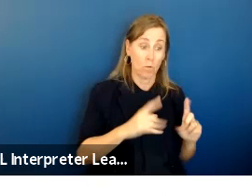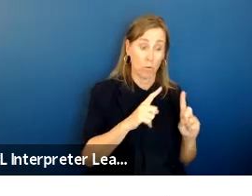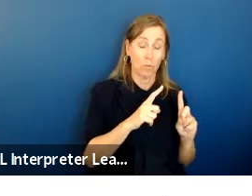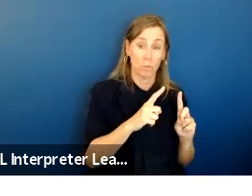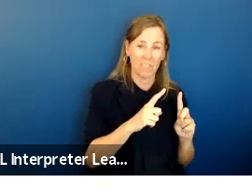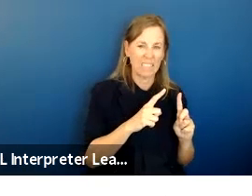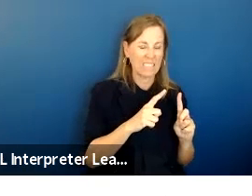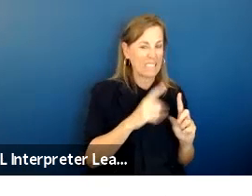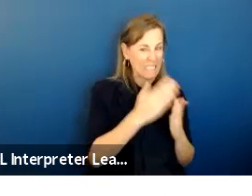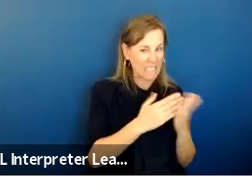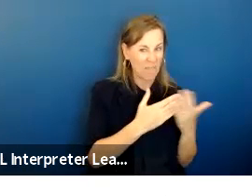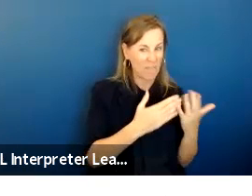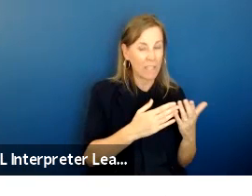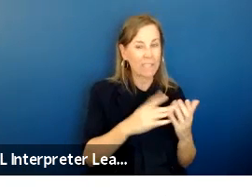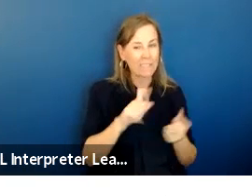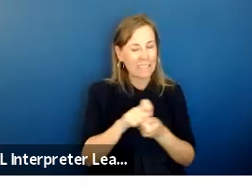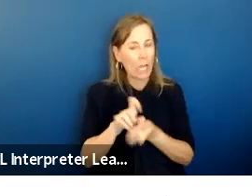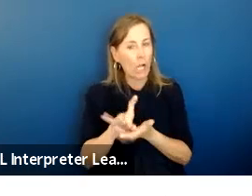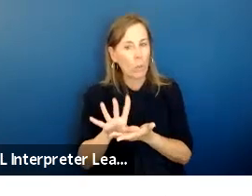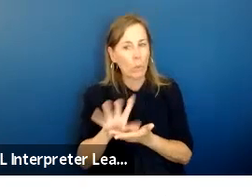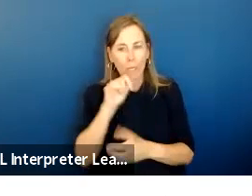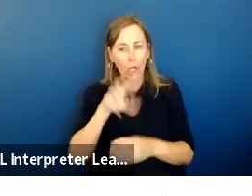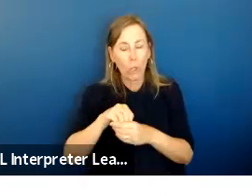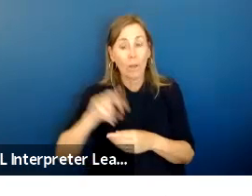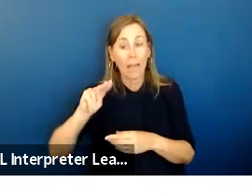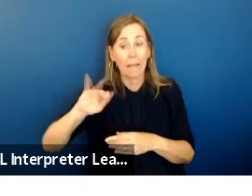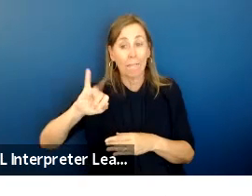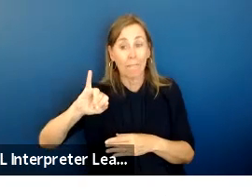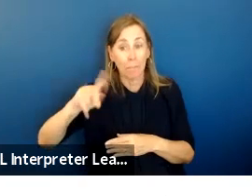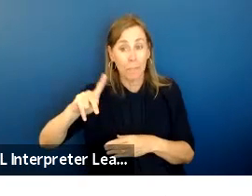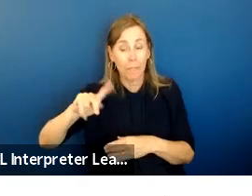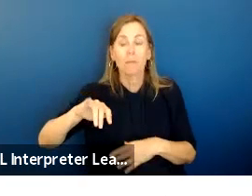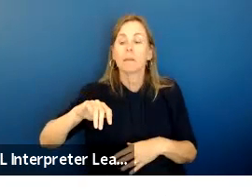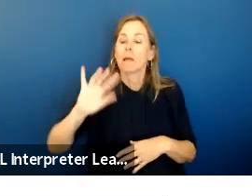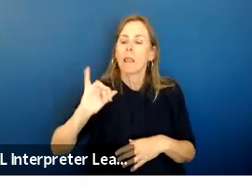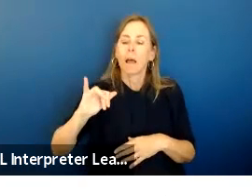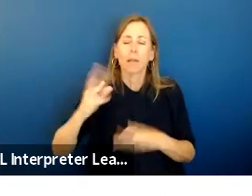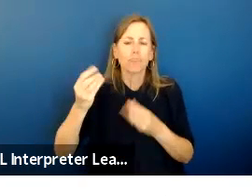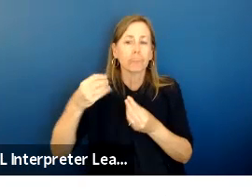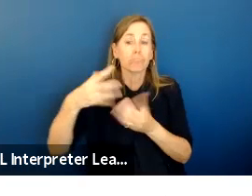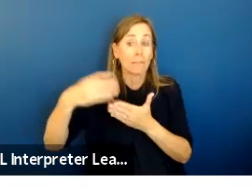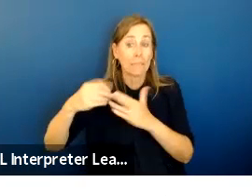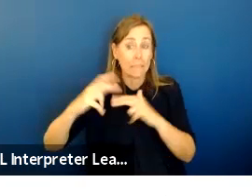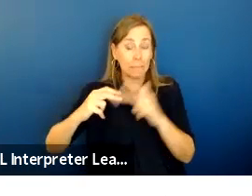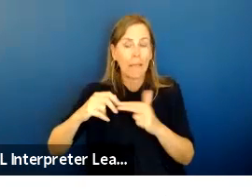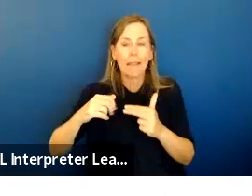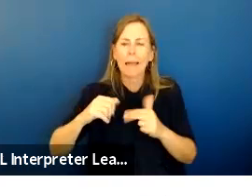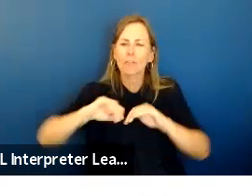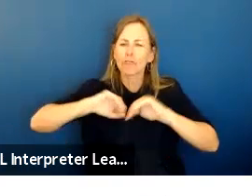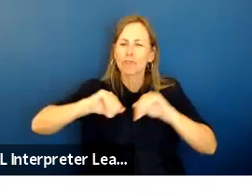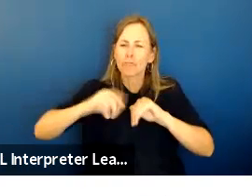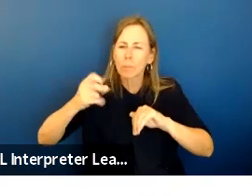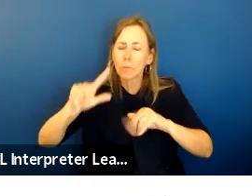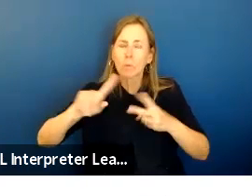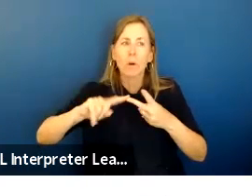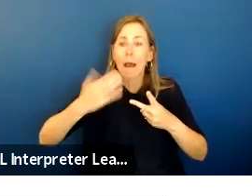an NFIP policy. Examples of some exclusions include property outside of building, such as swimming pools, hot tubs,